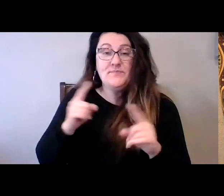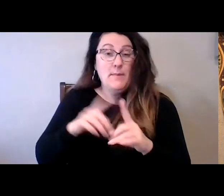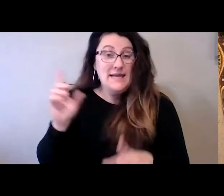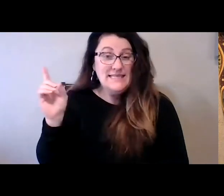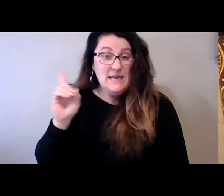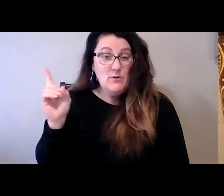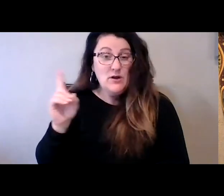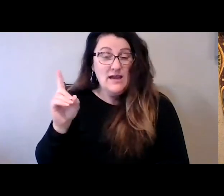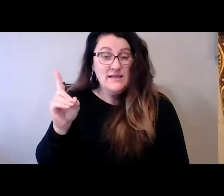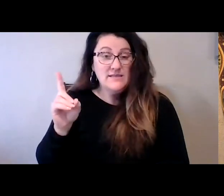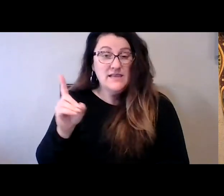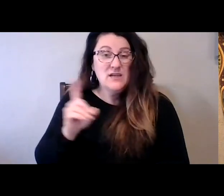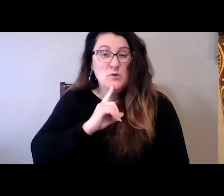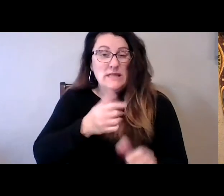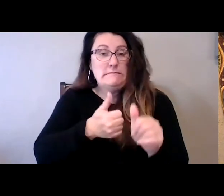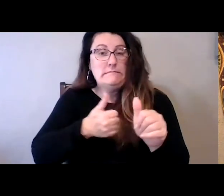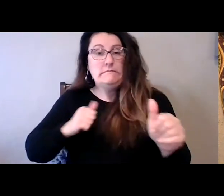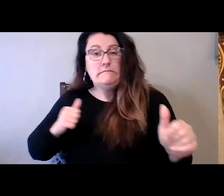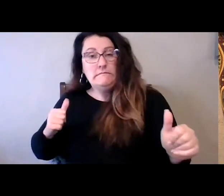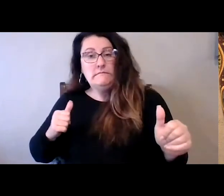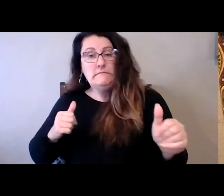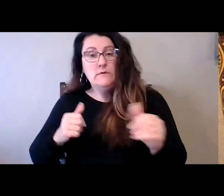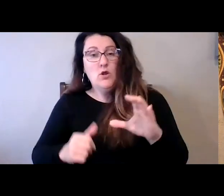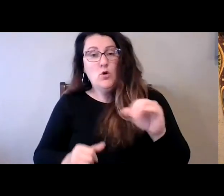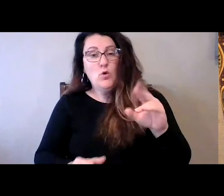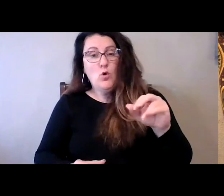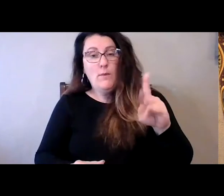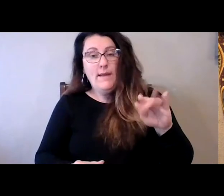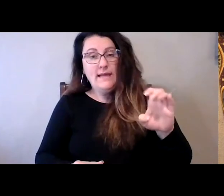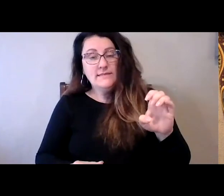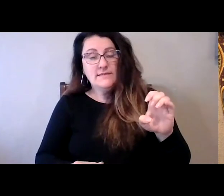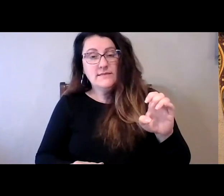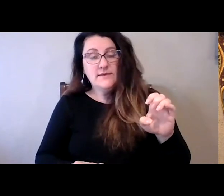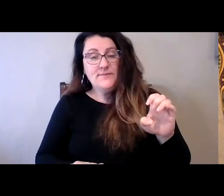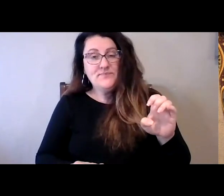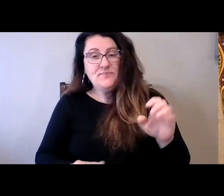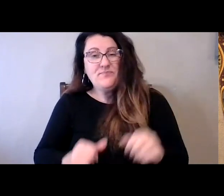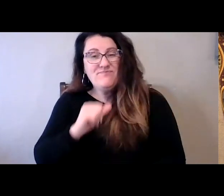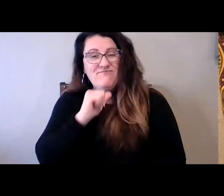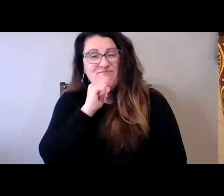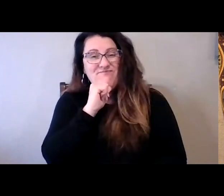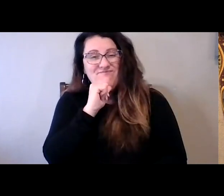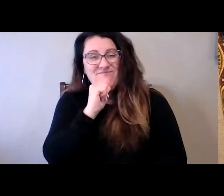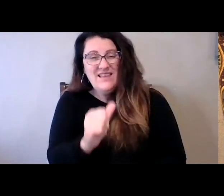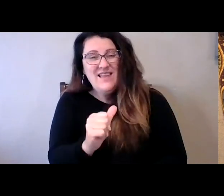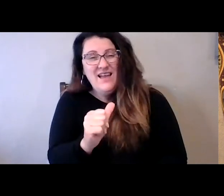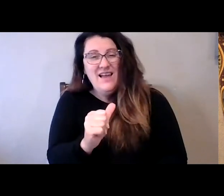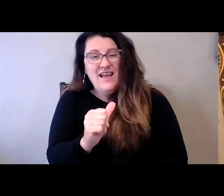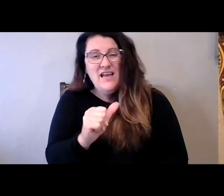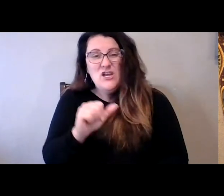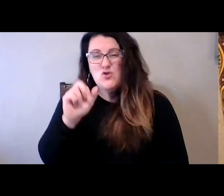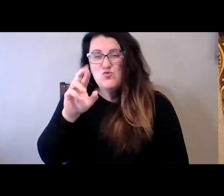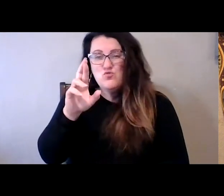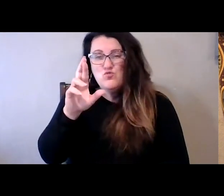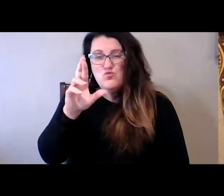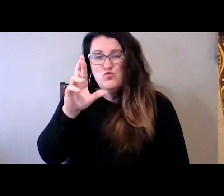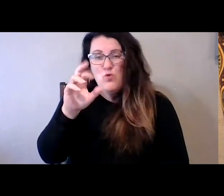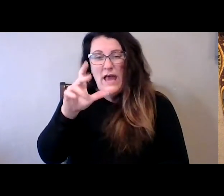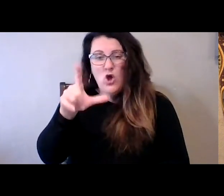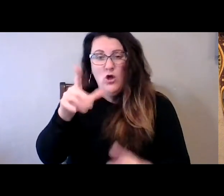Democrats lost ground with our core base, it wasn't a case of being too radical